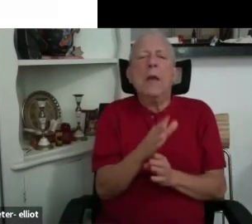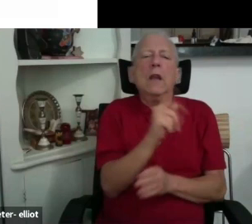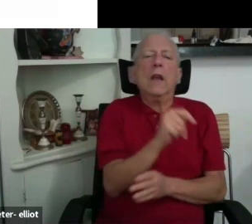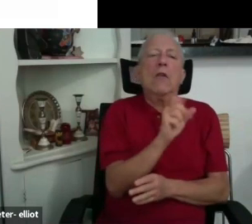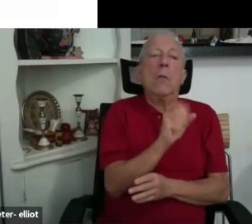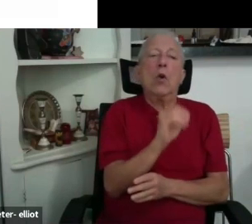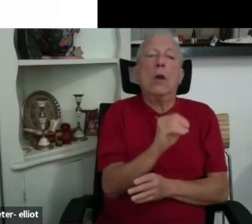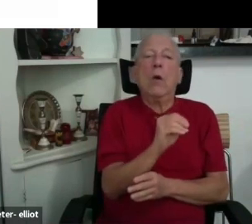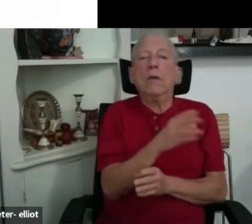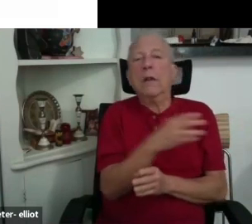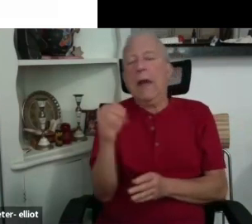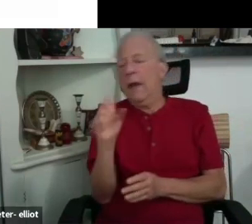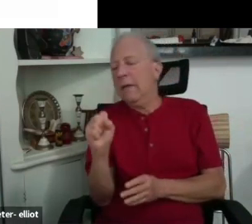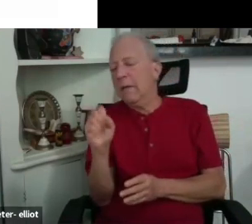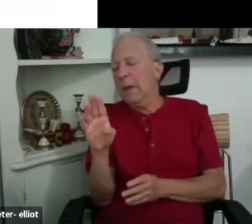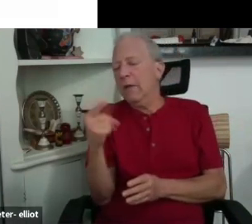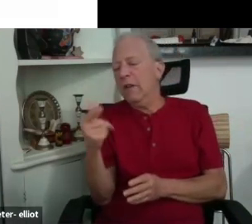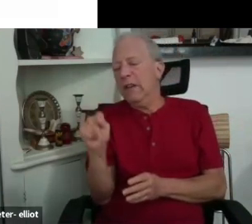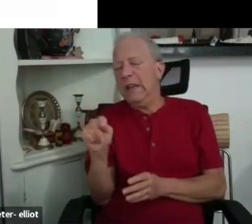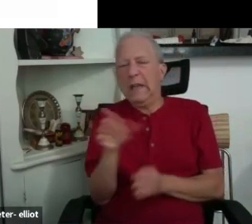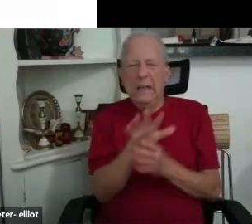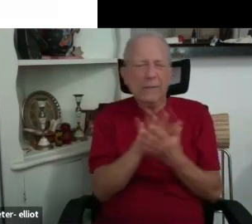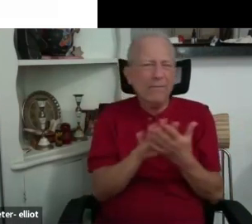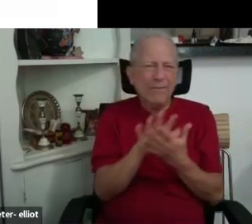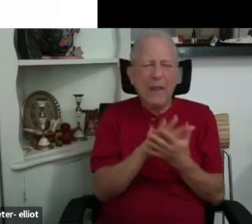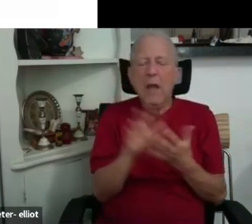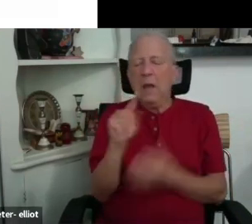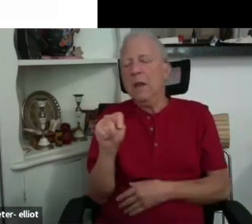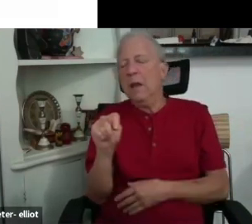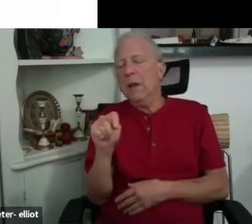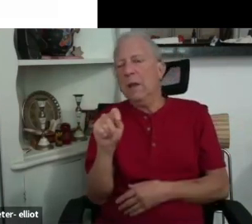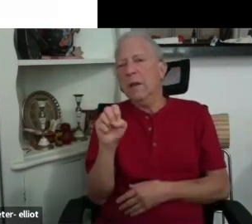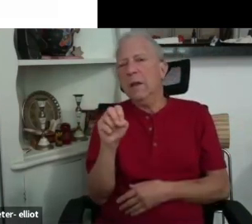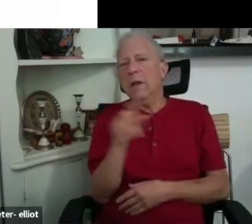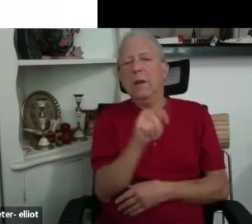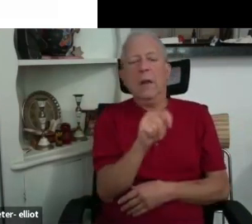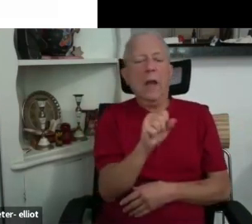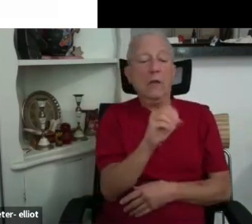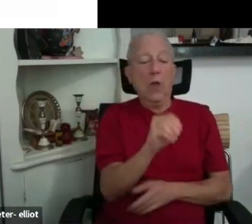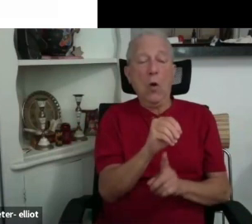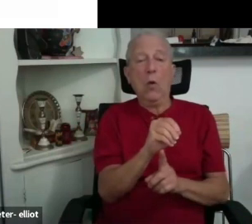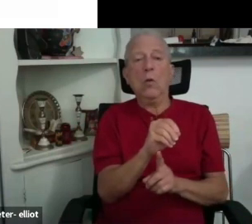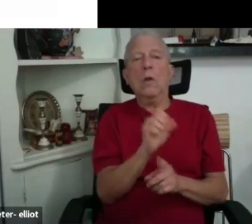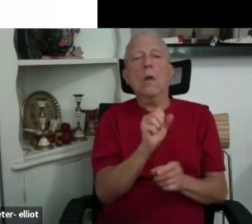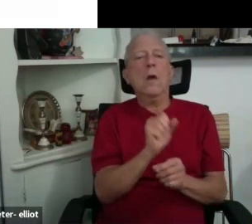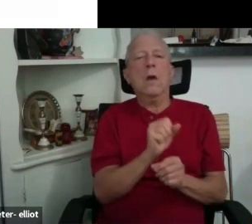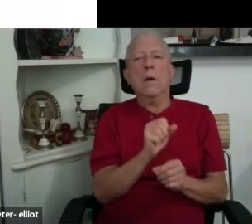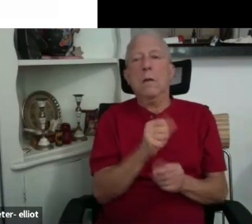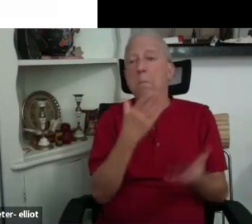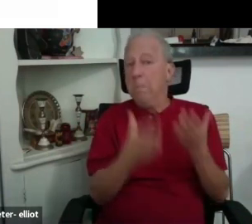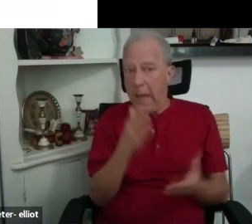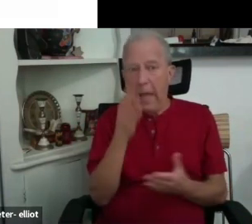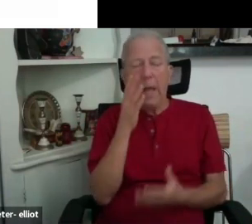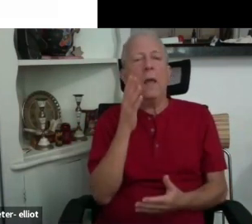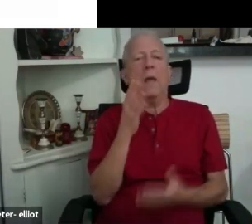and SDGTs is somewhat gray. Terrorist supporting organizations, or TSOs, may very well get added